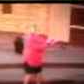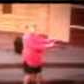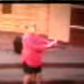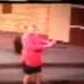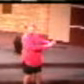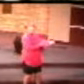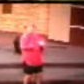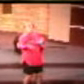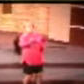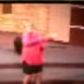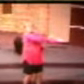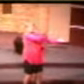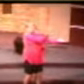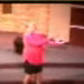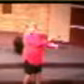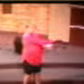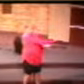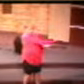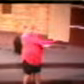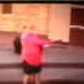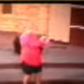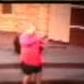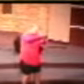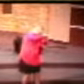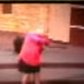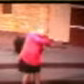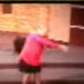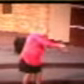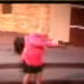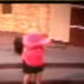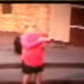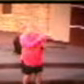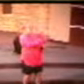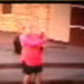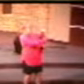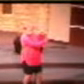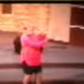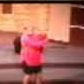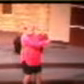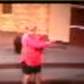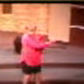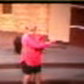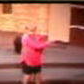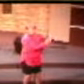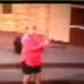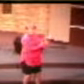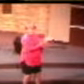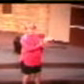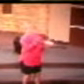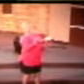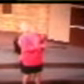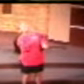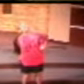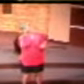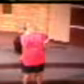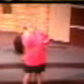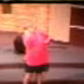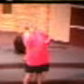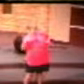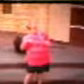to Judea and Samaria, across boundaries and borders and places where people of God just don't go. Maybe that's what it is,